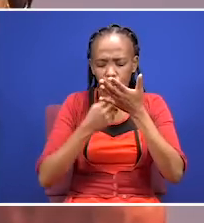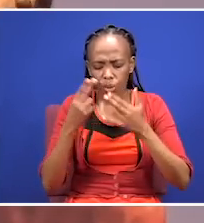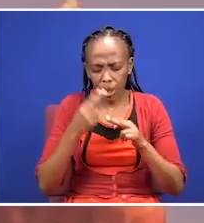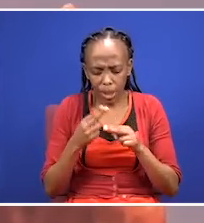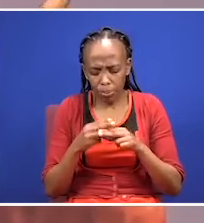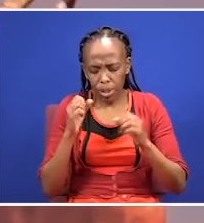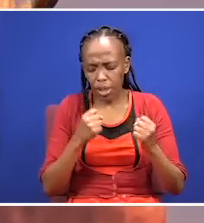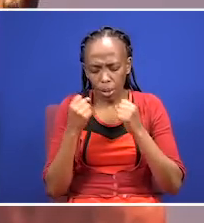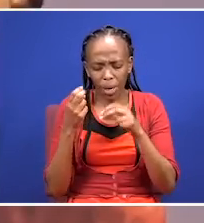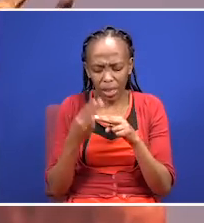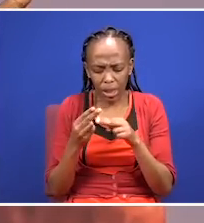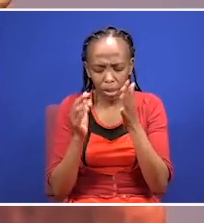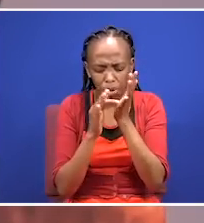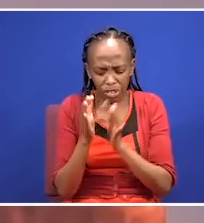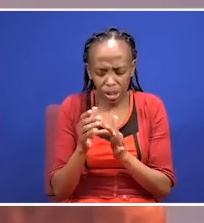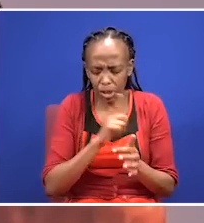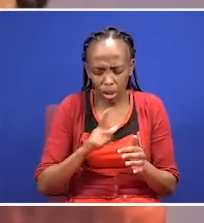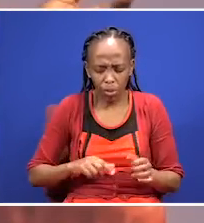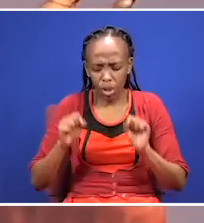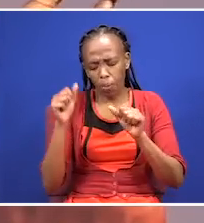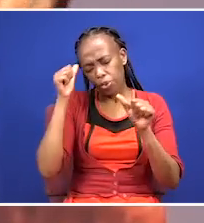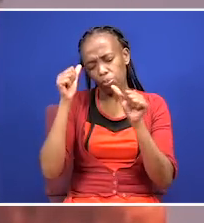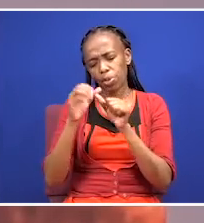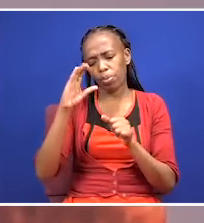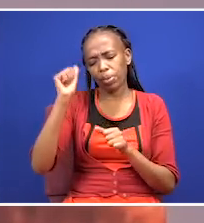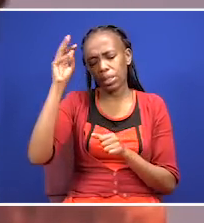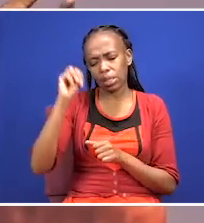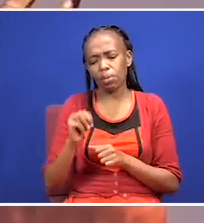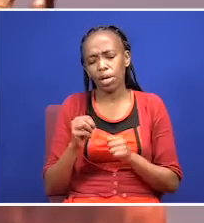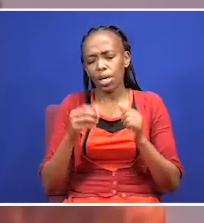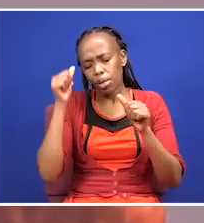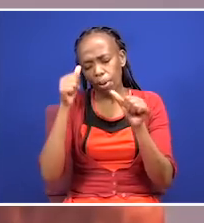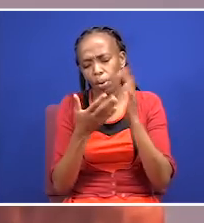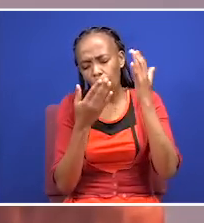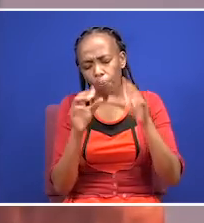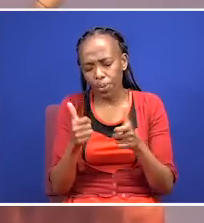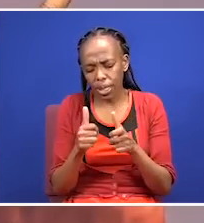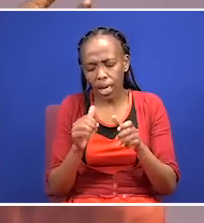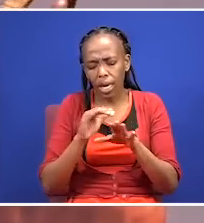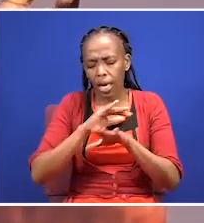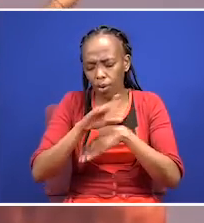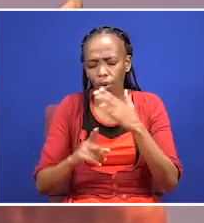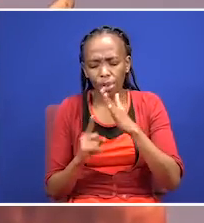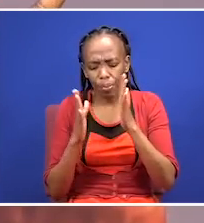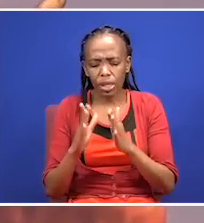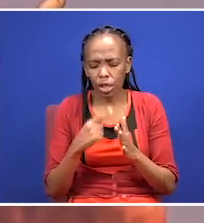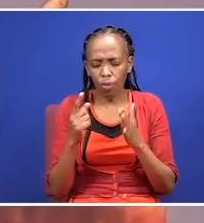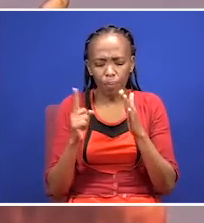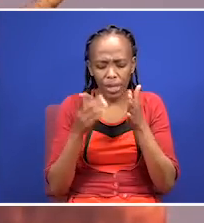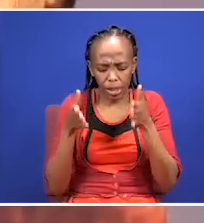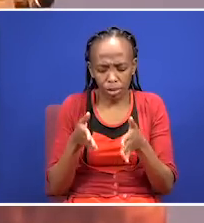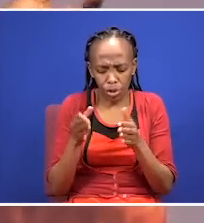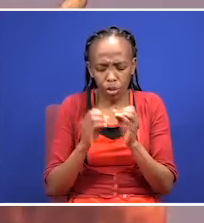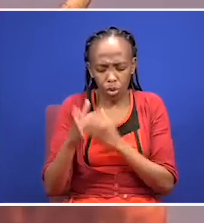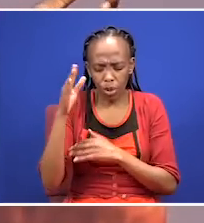name in the mighty name of jesus lord may you remember satan remember hope media remember every minister that has ministered today o